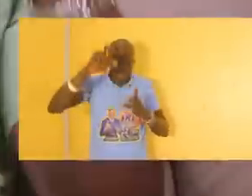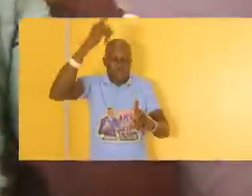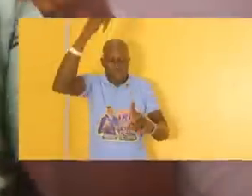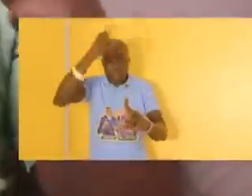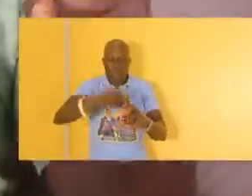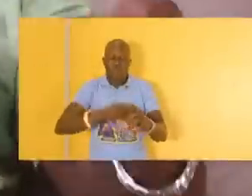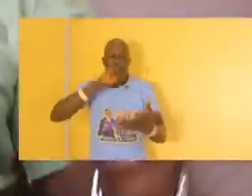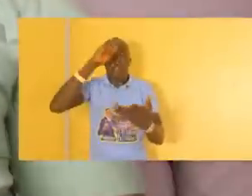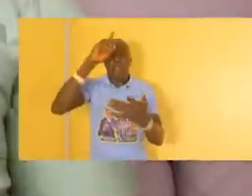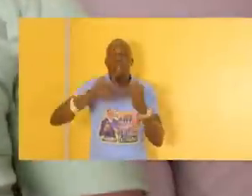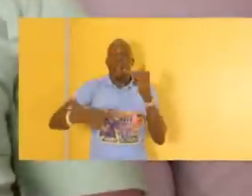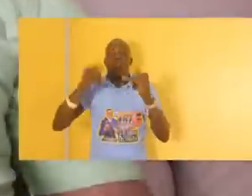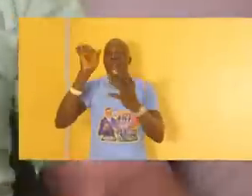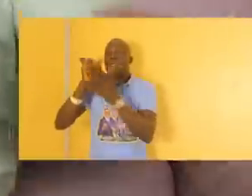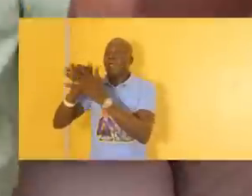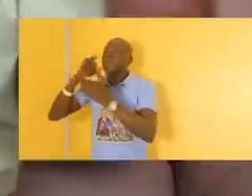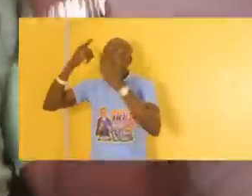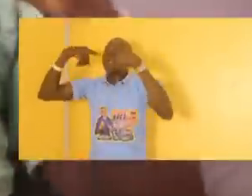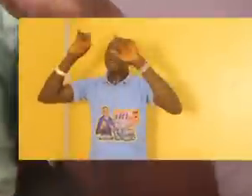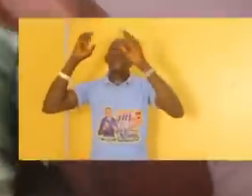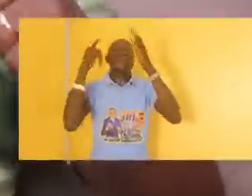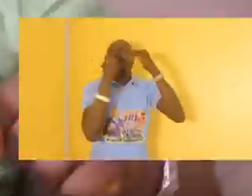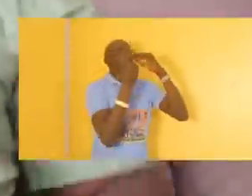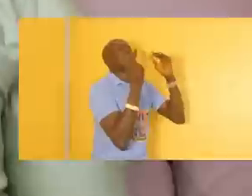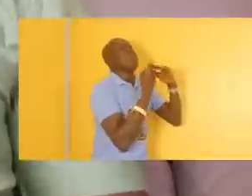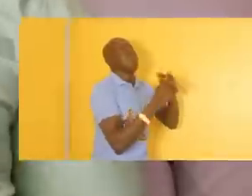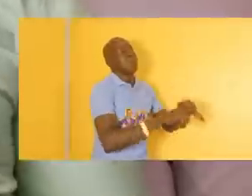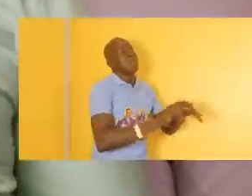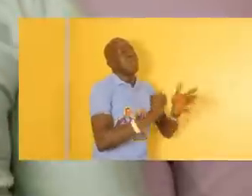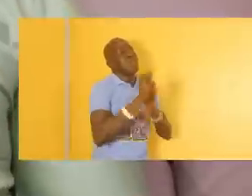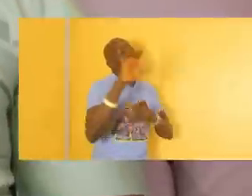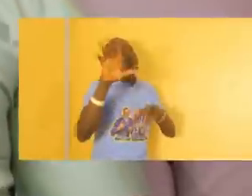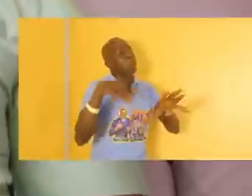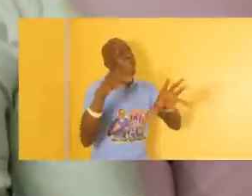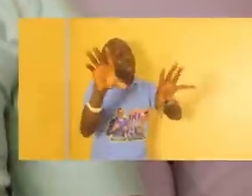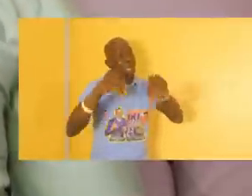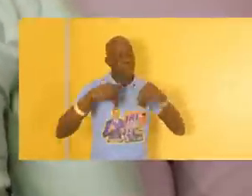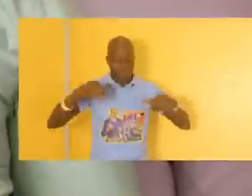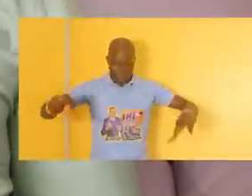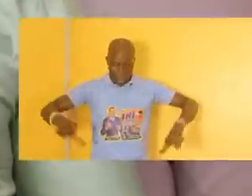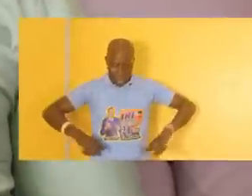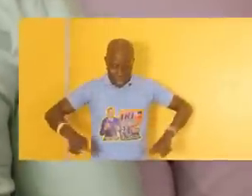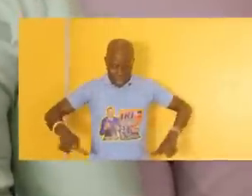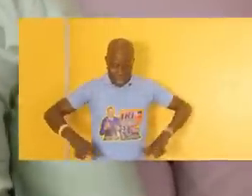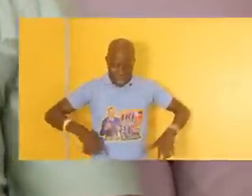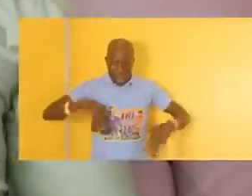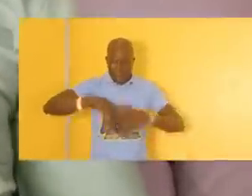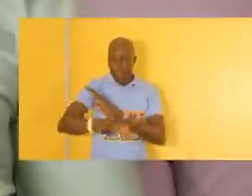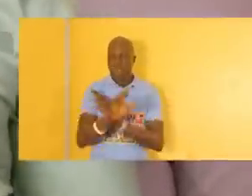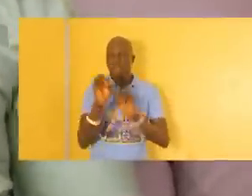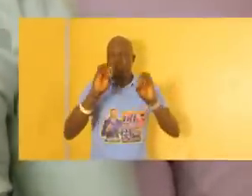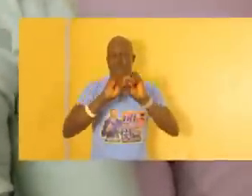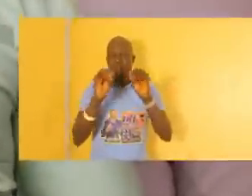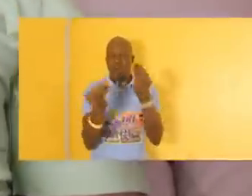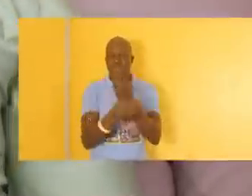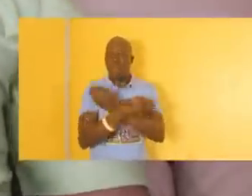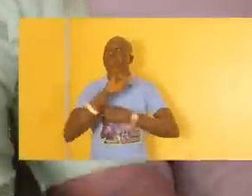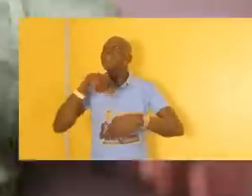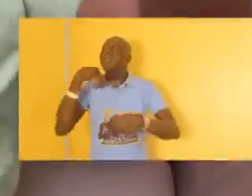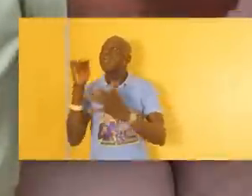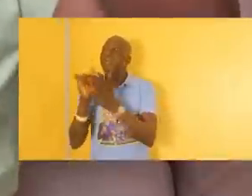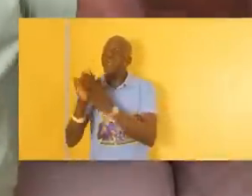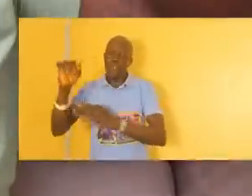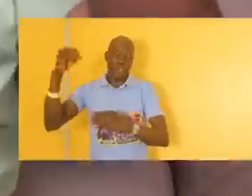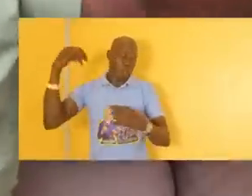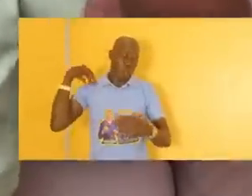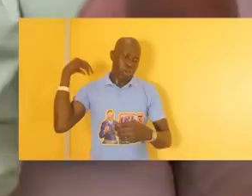I will give him the secret. The tools to use that you'll be free with. Listen to me, sir. A